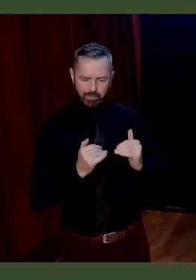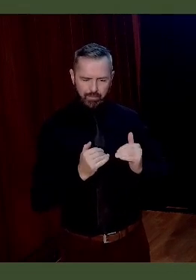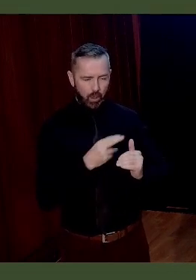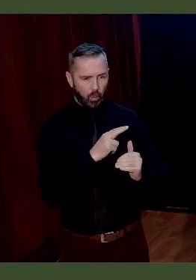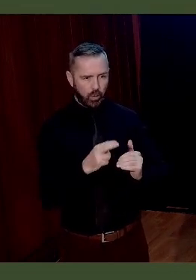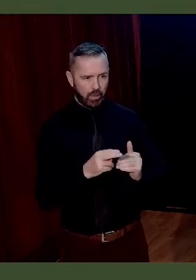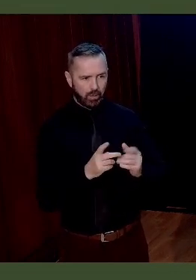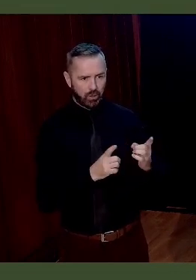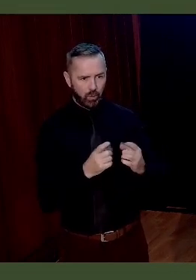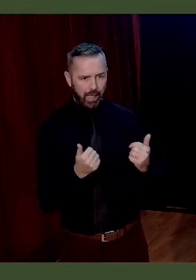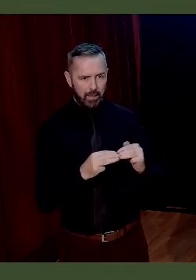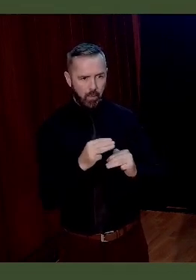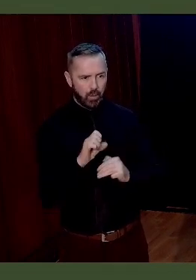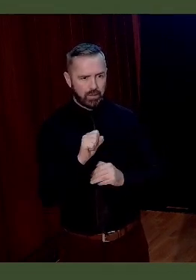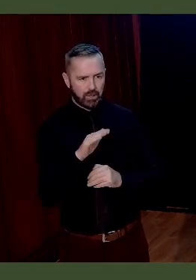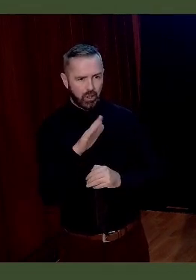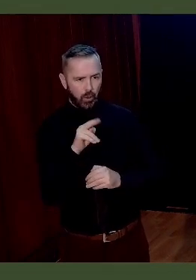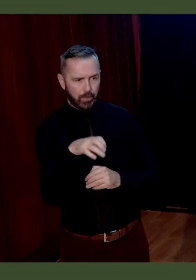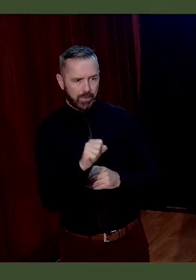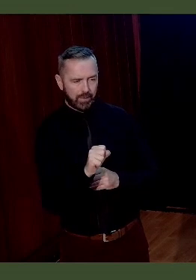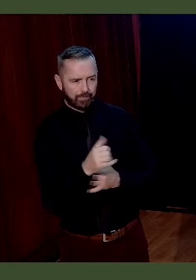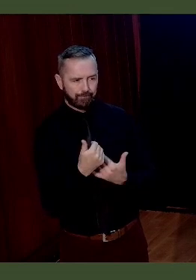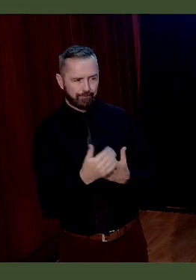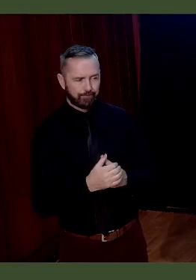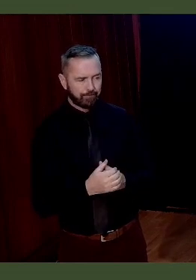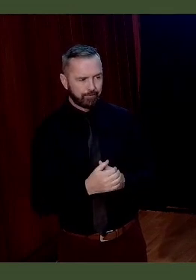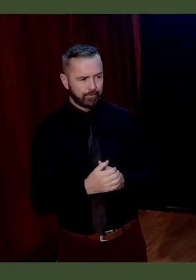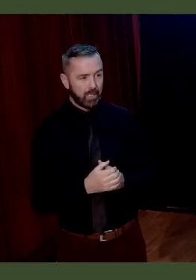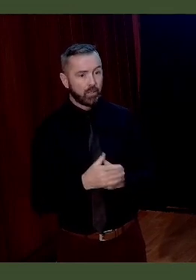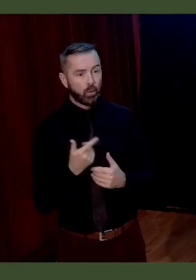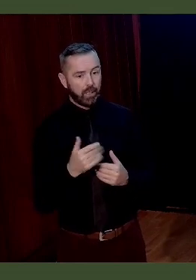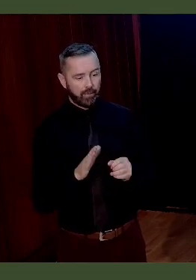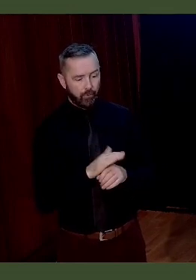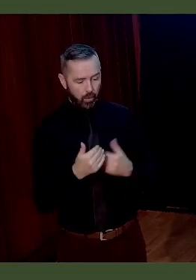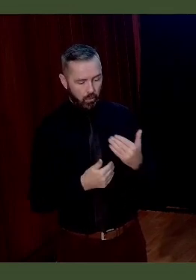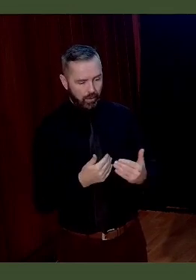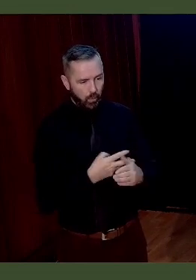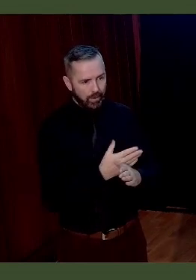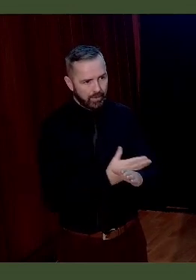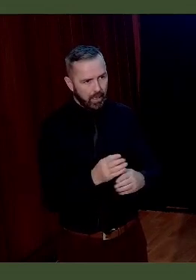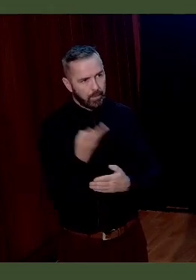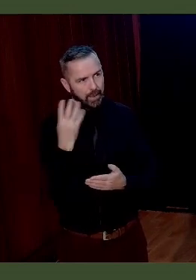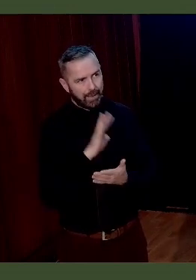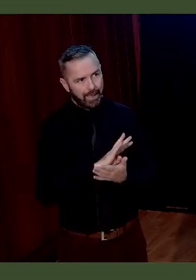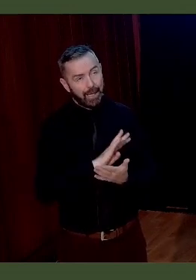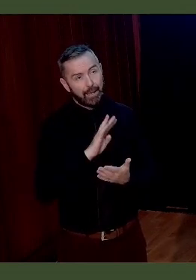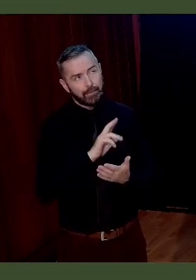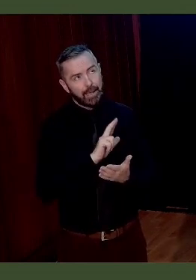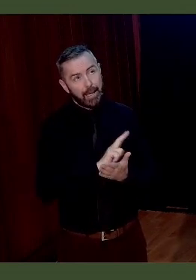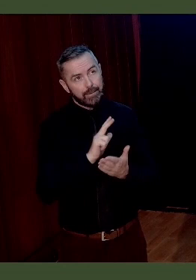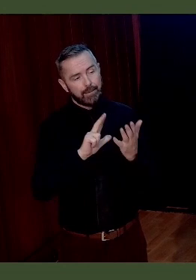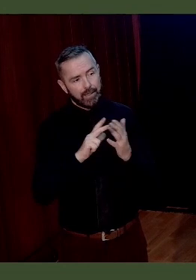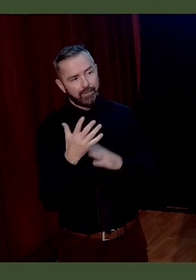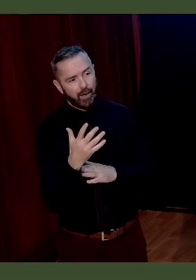going to recreate slums. That goes through the whole process since they start doing this in 1885,